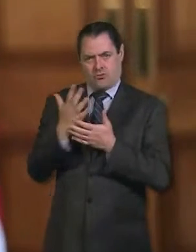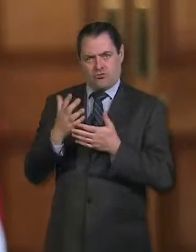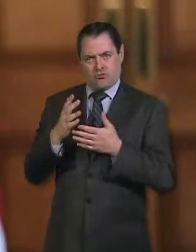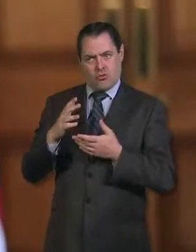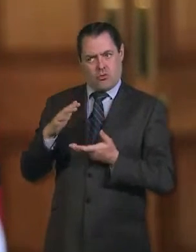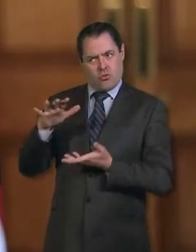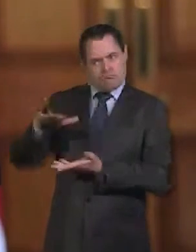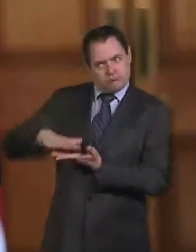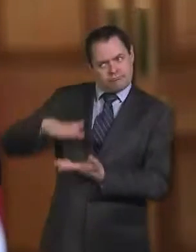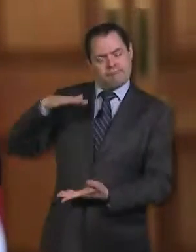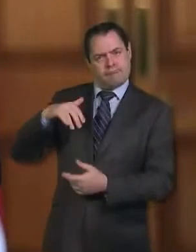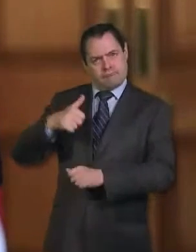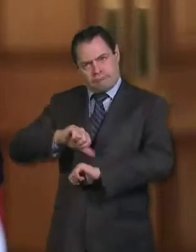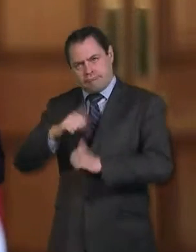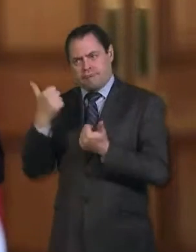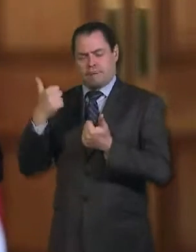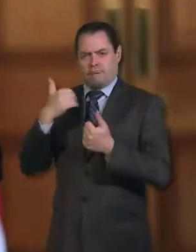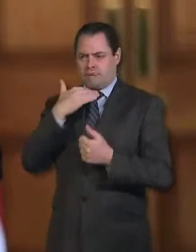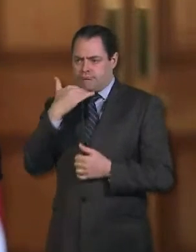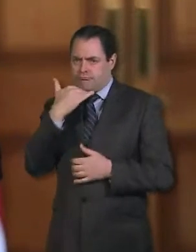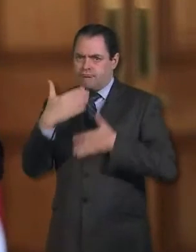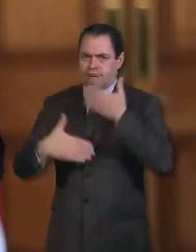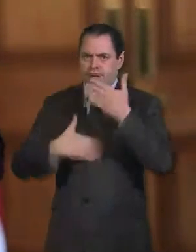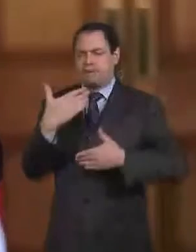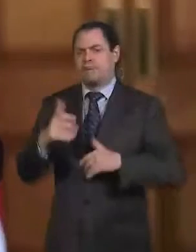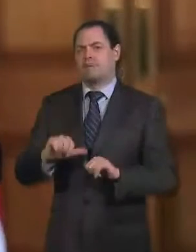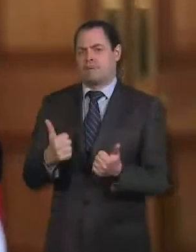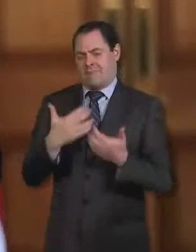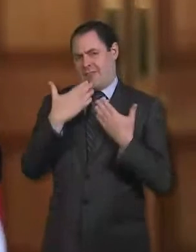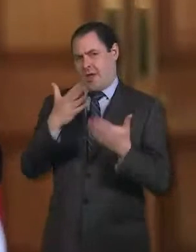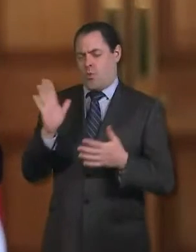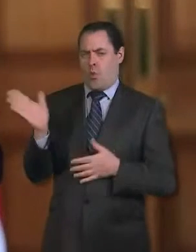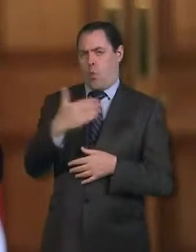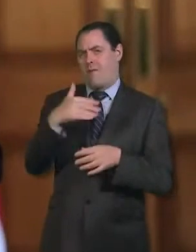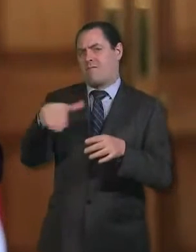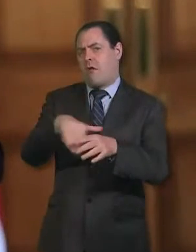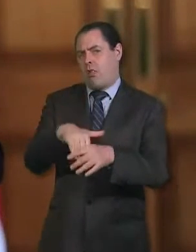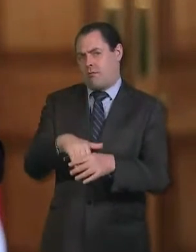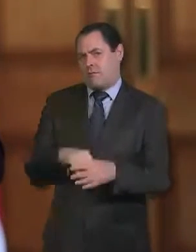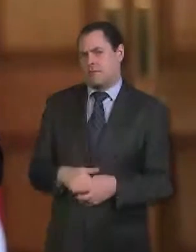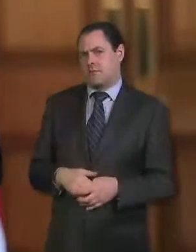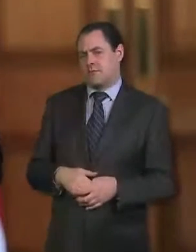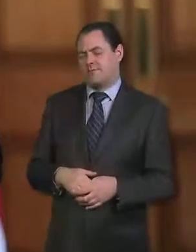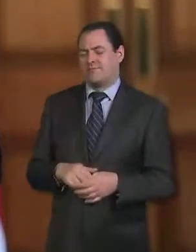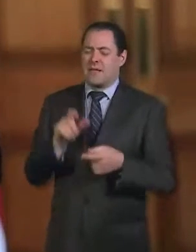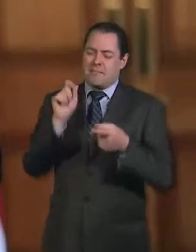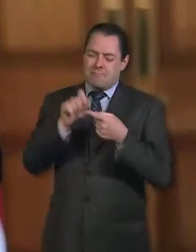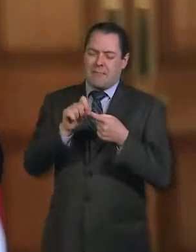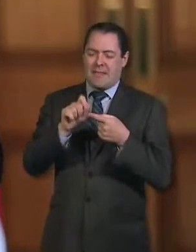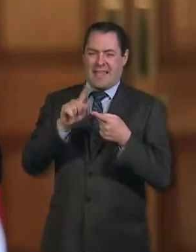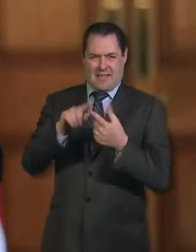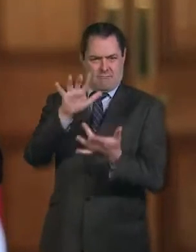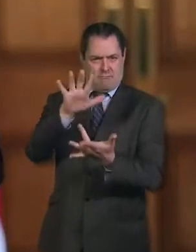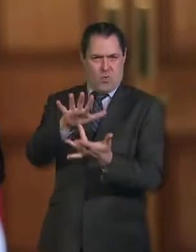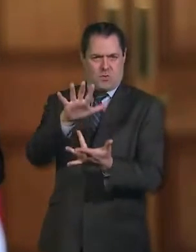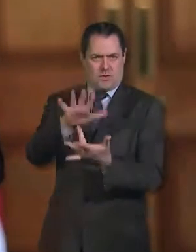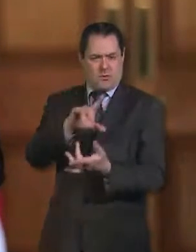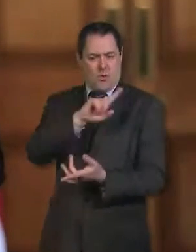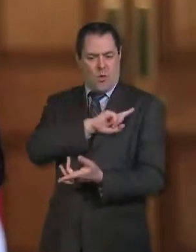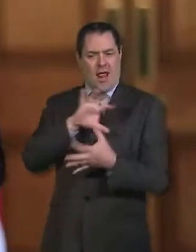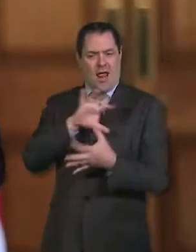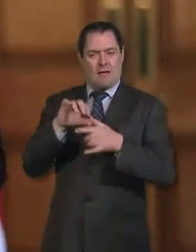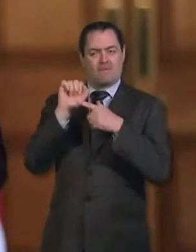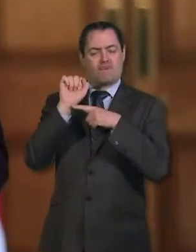involved. And PPE, of course, is so important because it's about protecting the people who protect